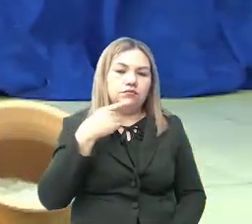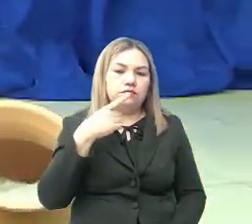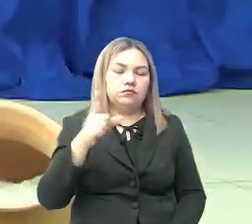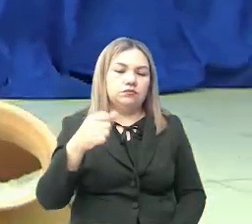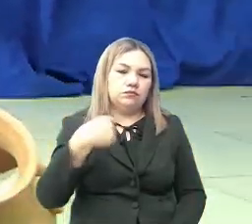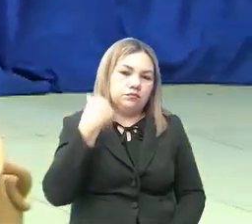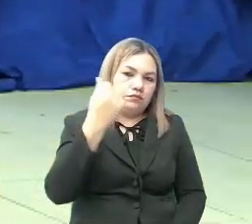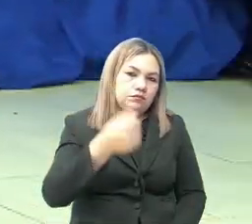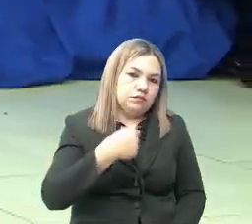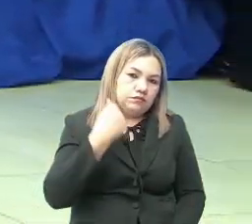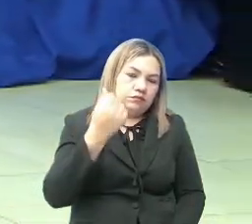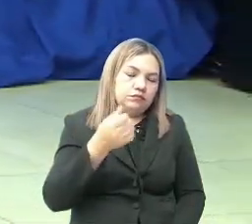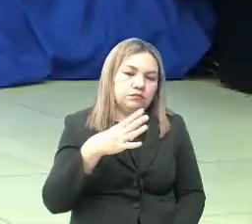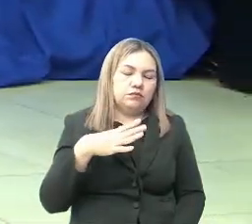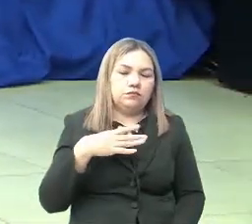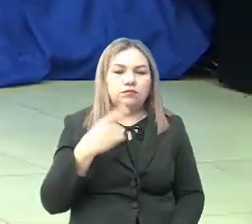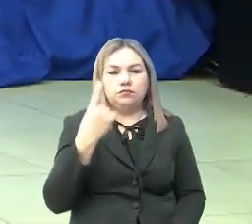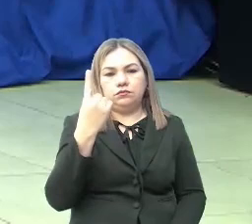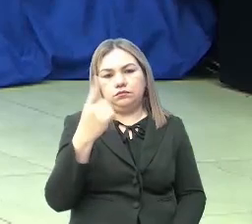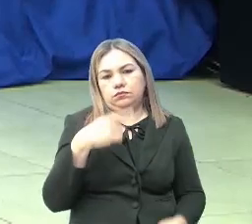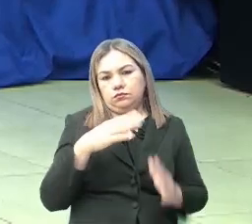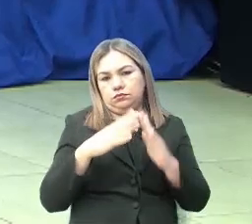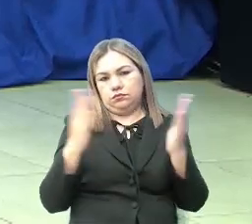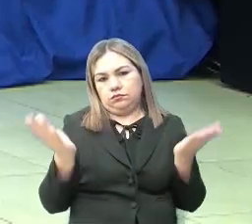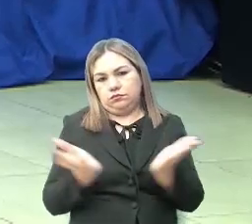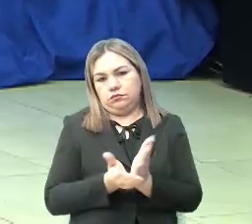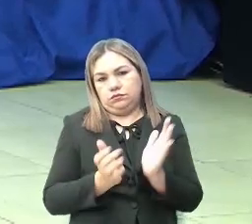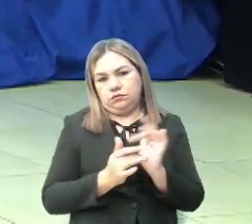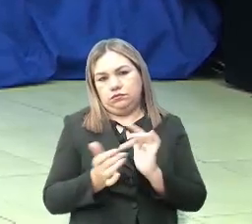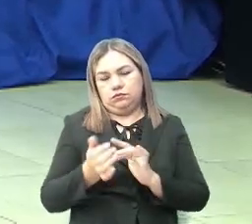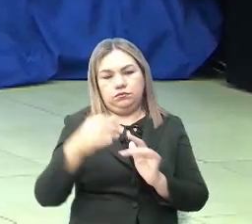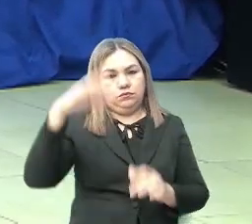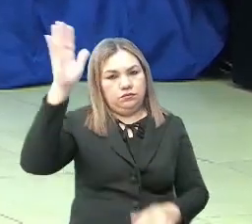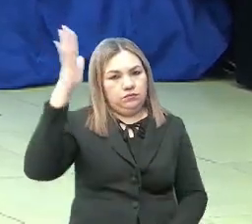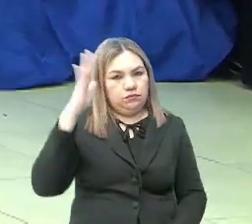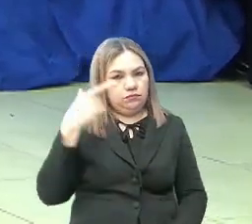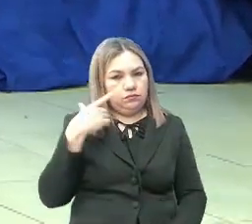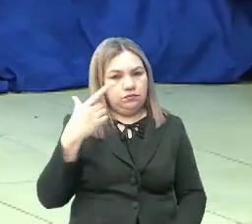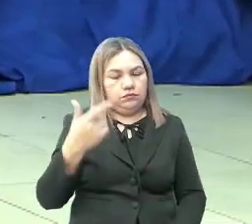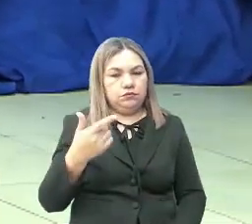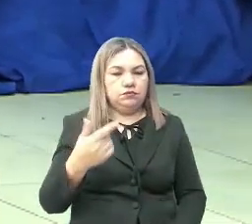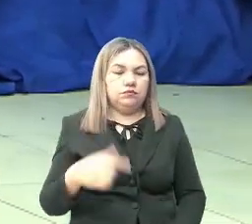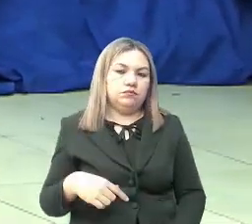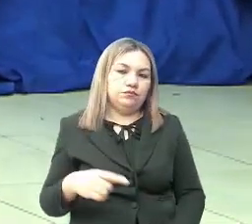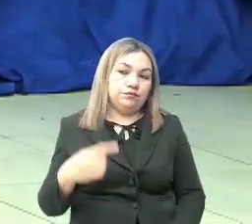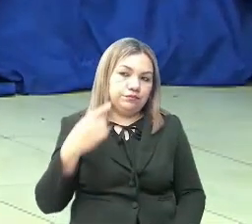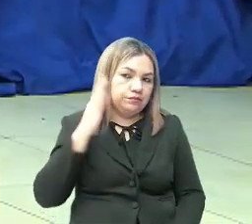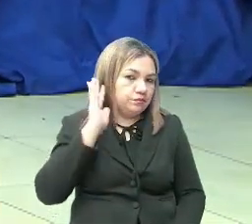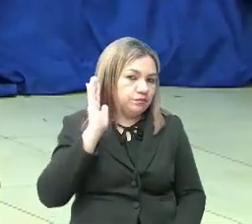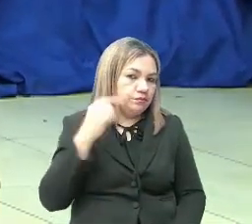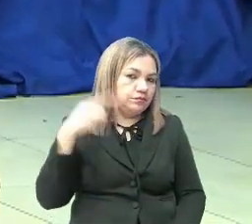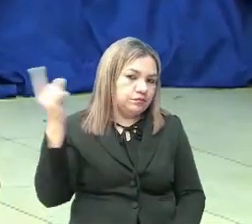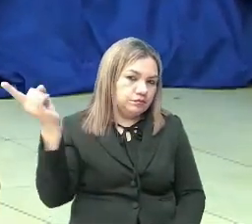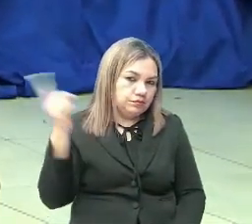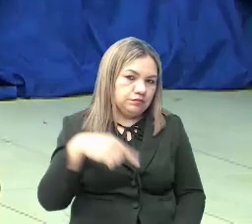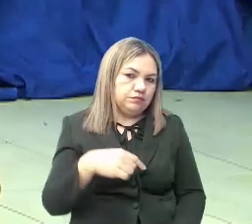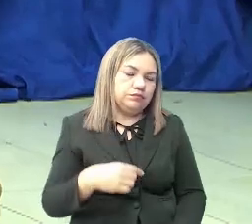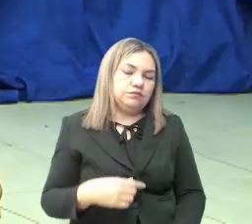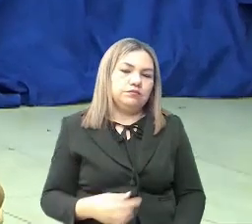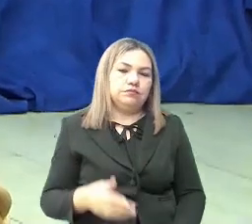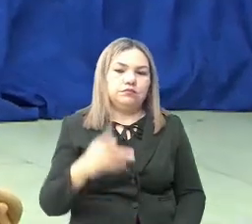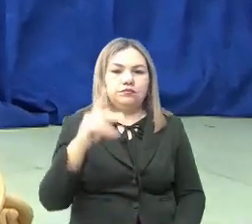with his legs crossed and having people under the yoke.